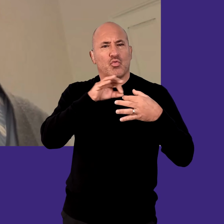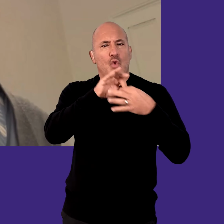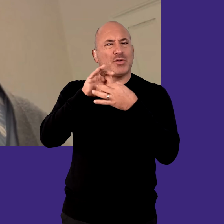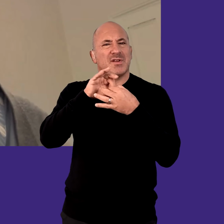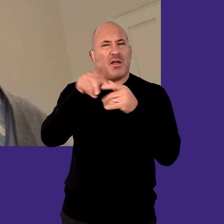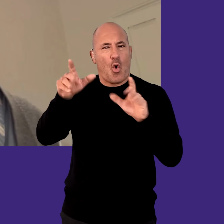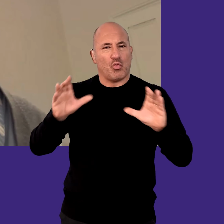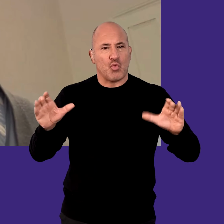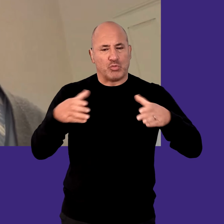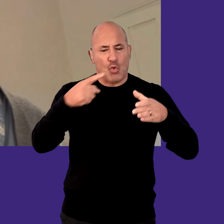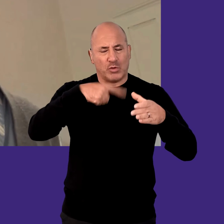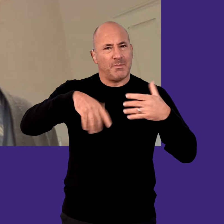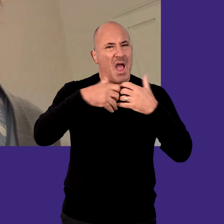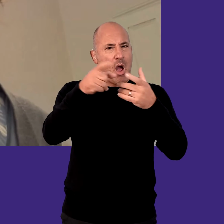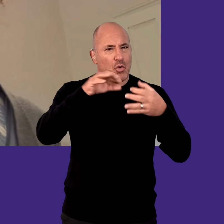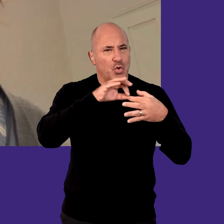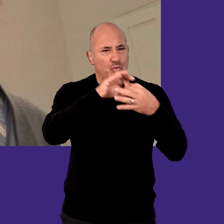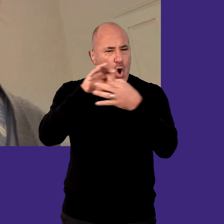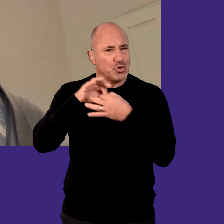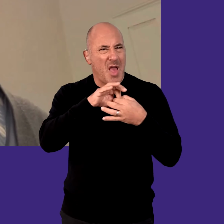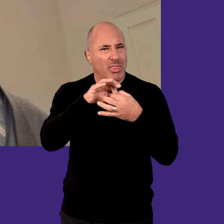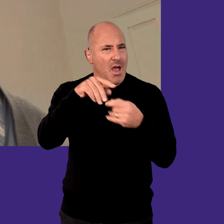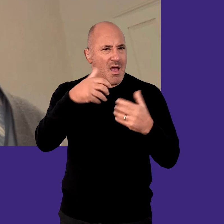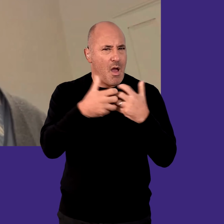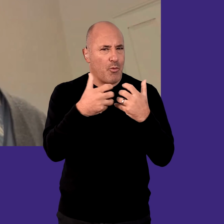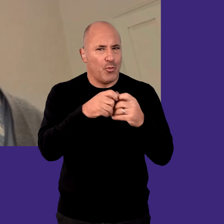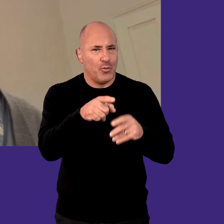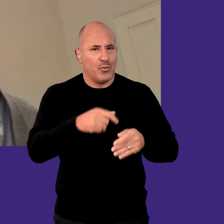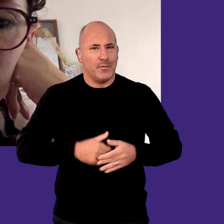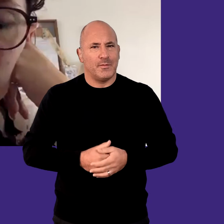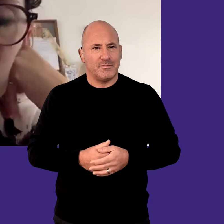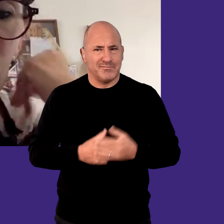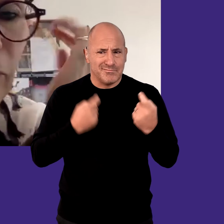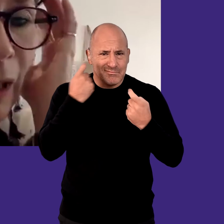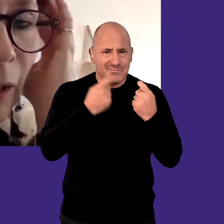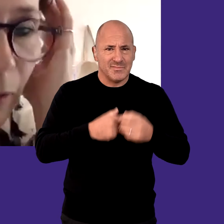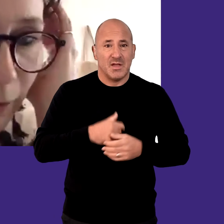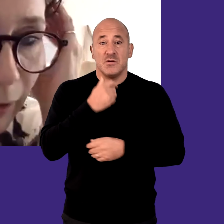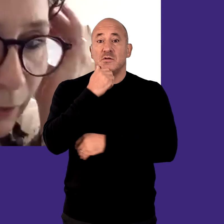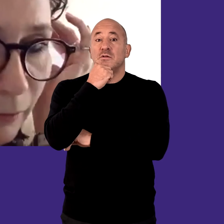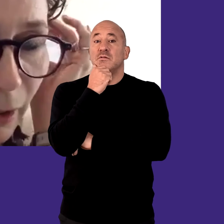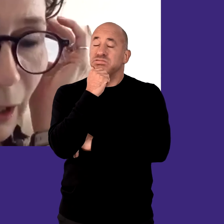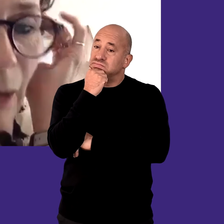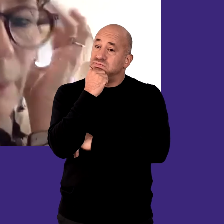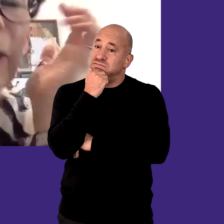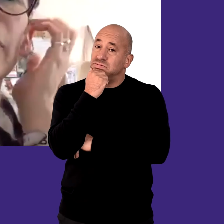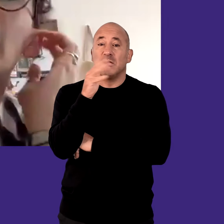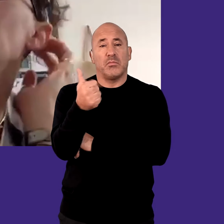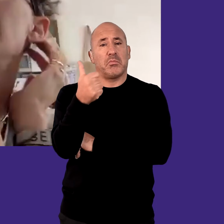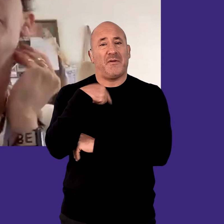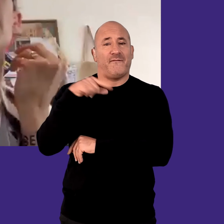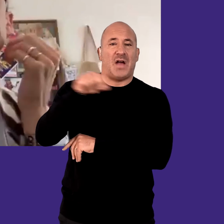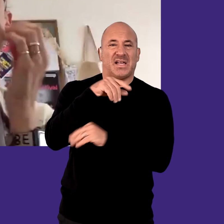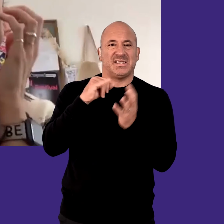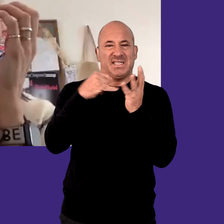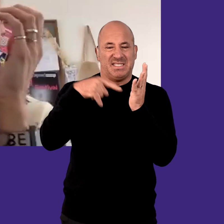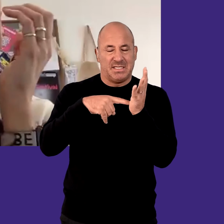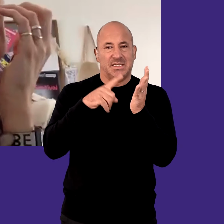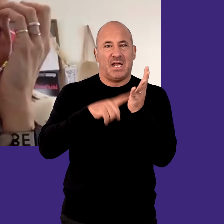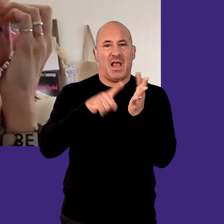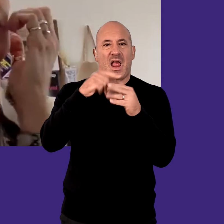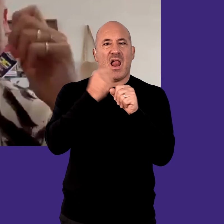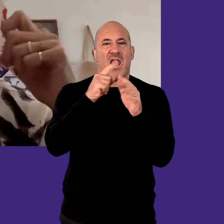strategic partnership within working with your place-based consortia. Do you have any thoughts? Yeah, on that? I mean, it's been really good